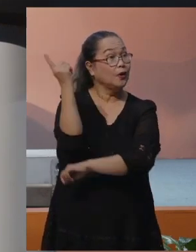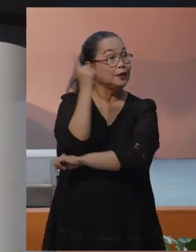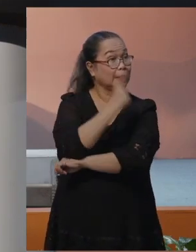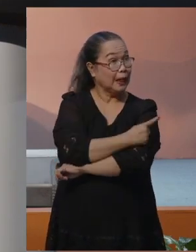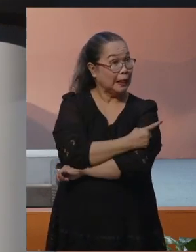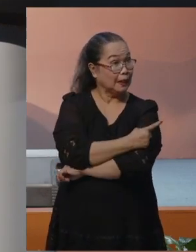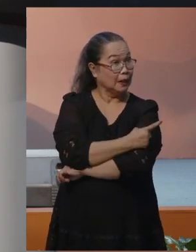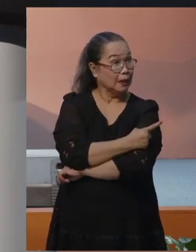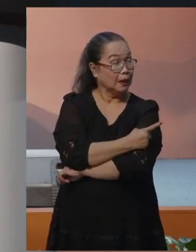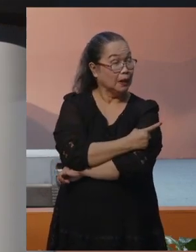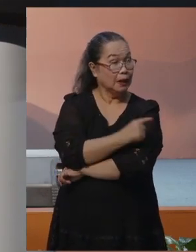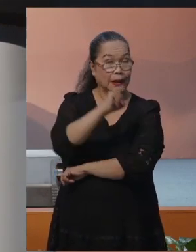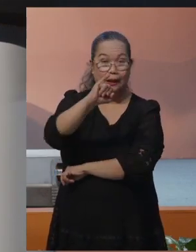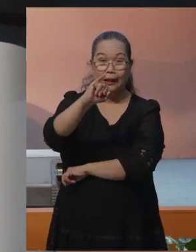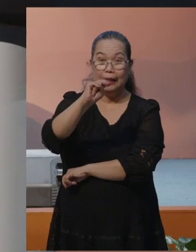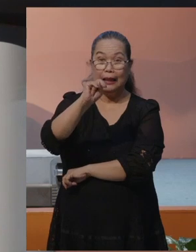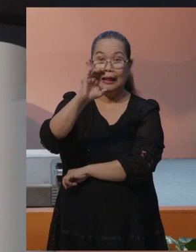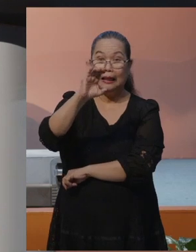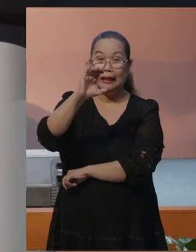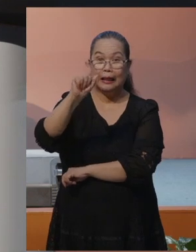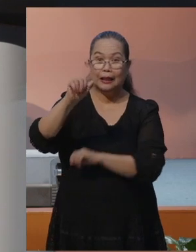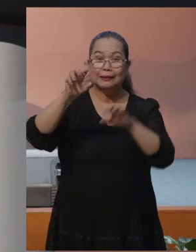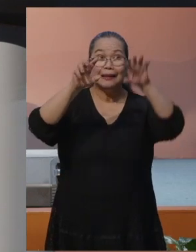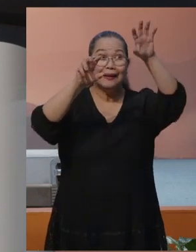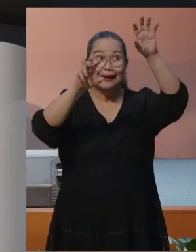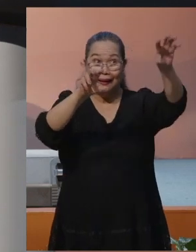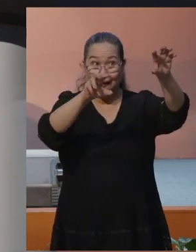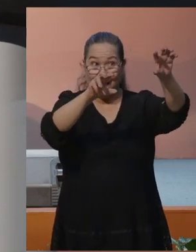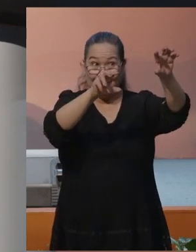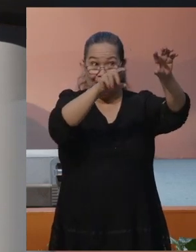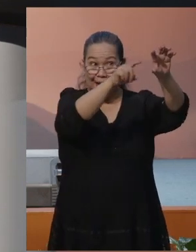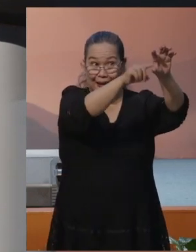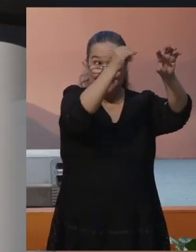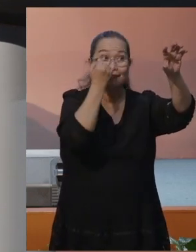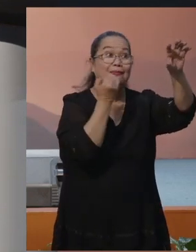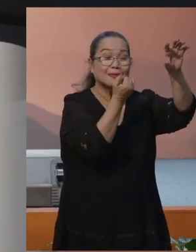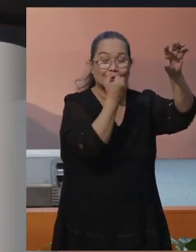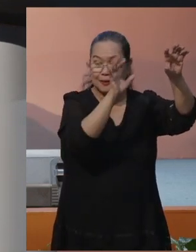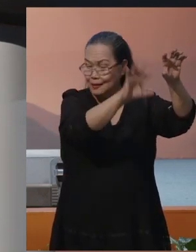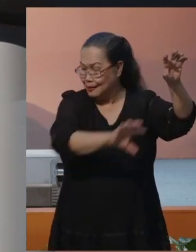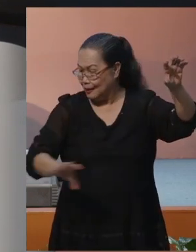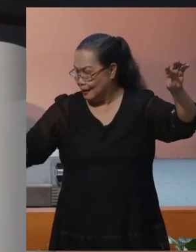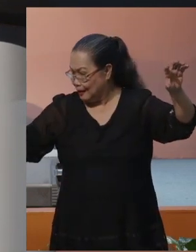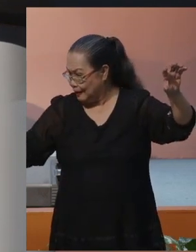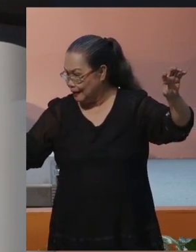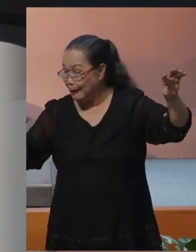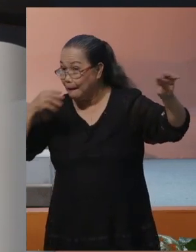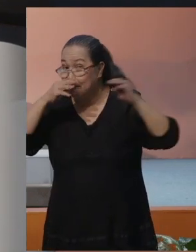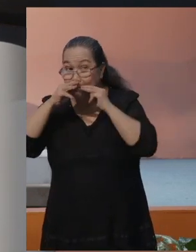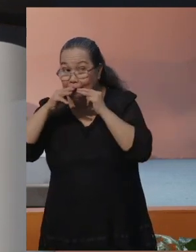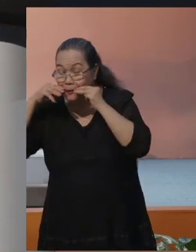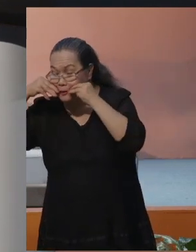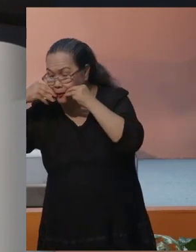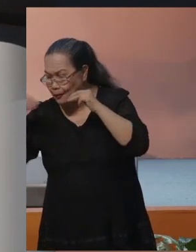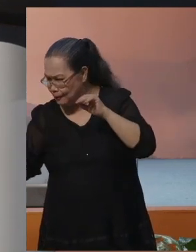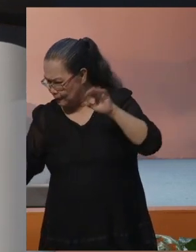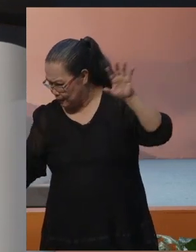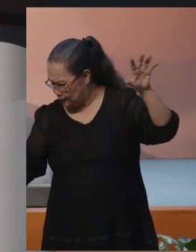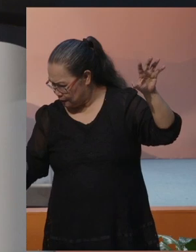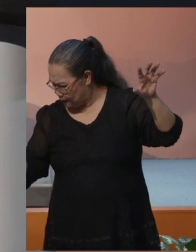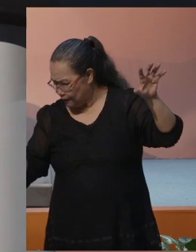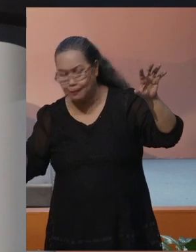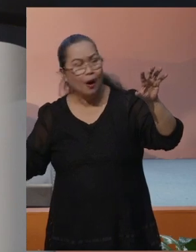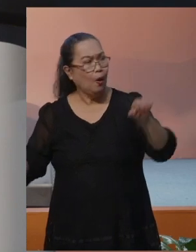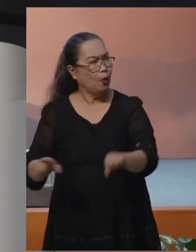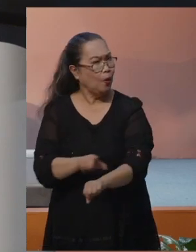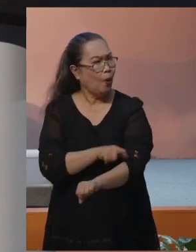The Incas of Peru and the Aztecs of Mexico have a similar record. And there